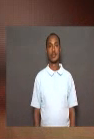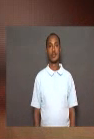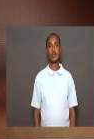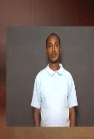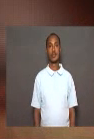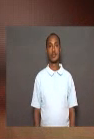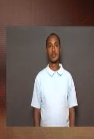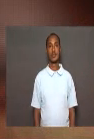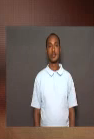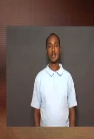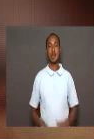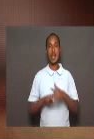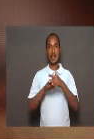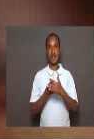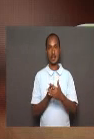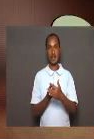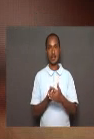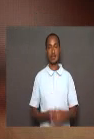Students, let's get ready.